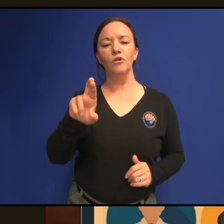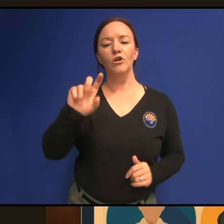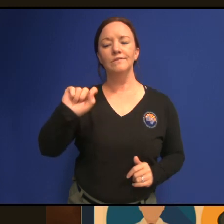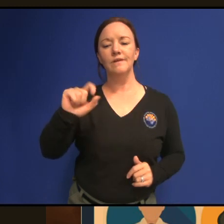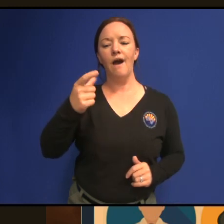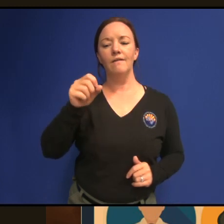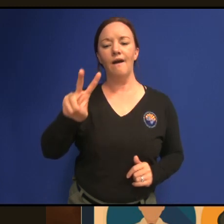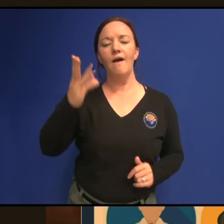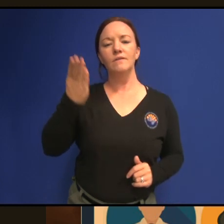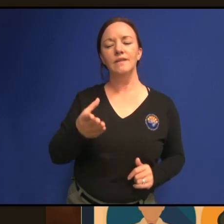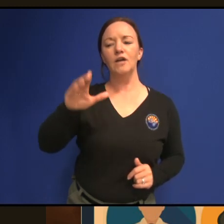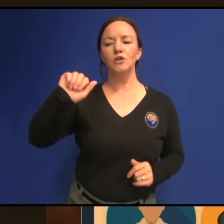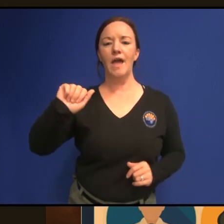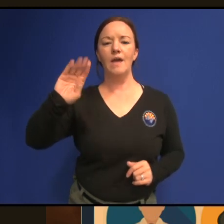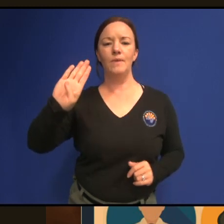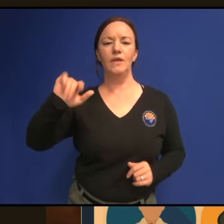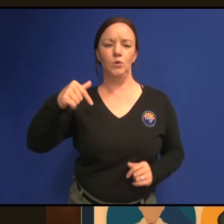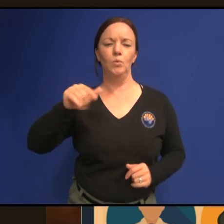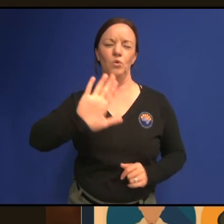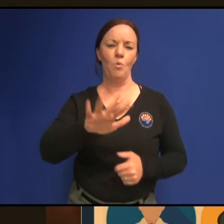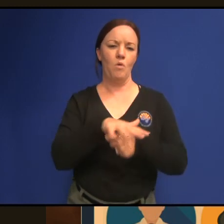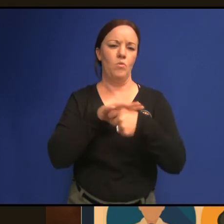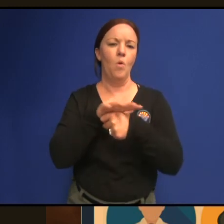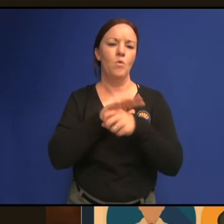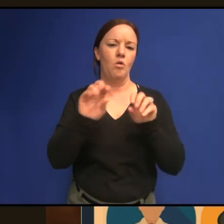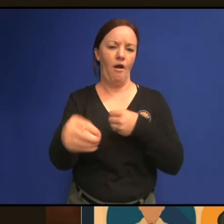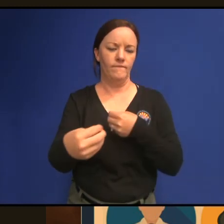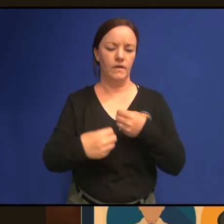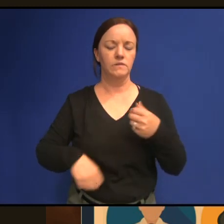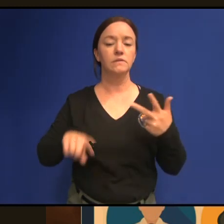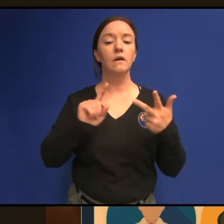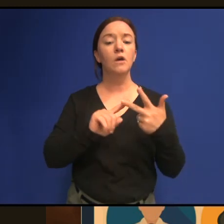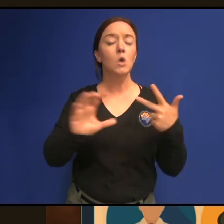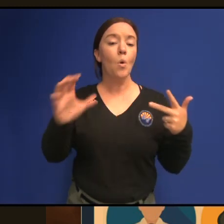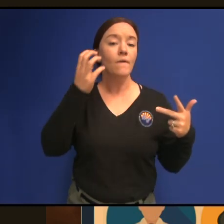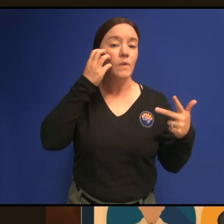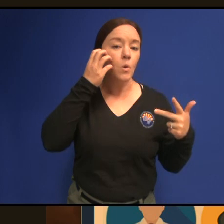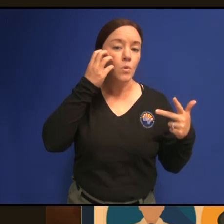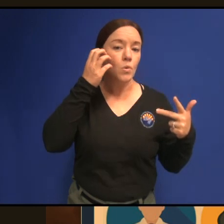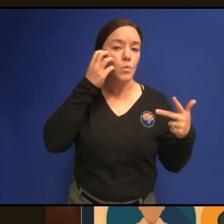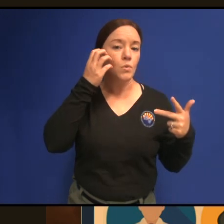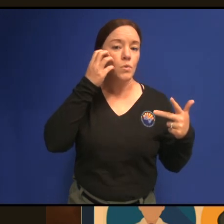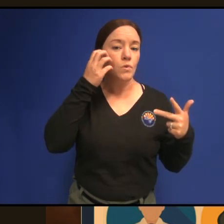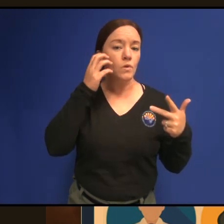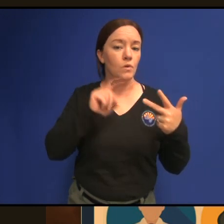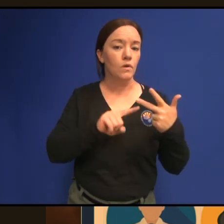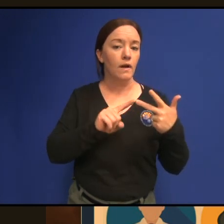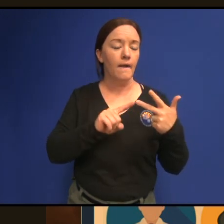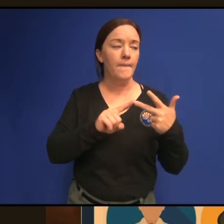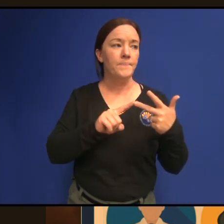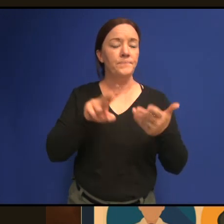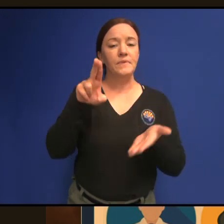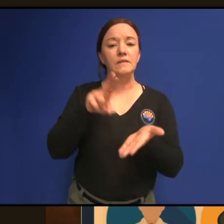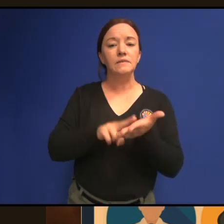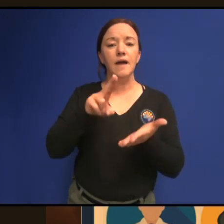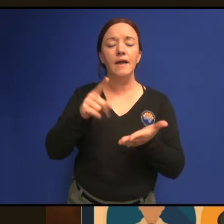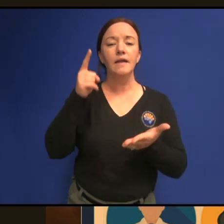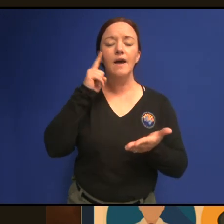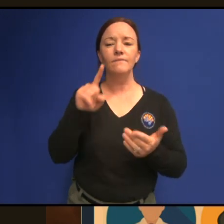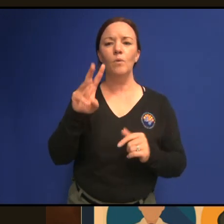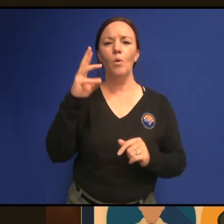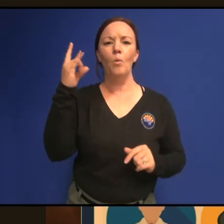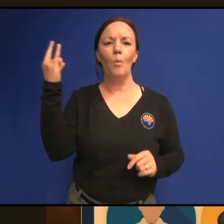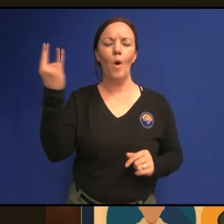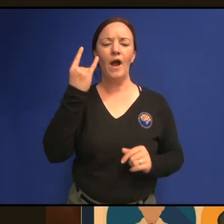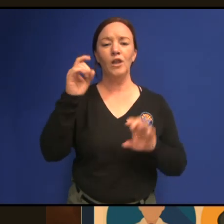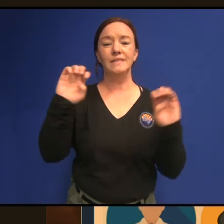weather.gov/ABQ for Albuquerque. That's your local office. Your smartphone, you can enable it to get wireless emergency alerts